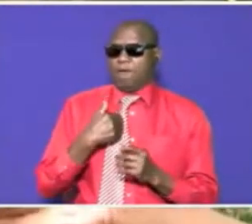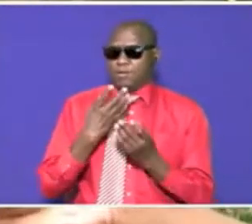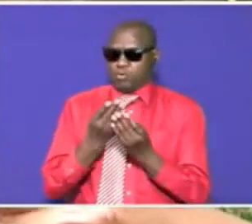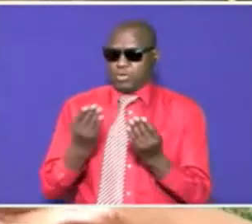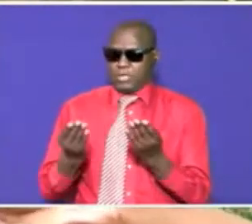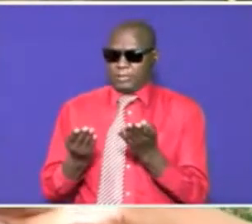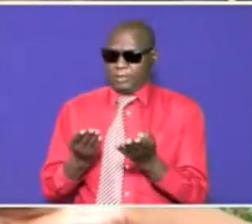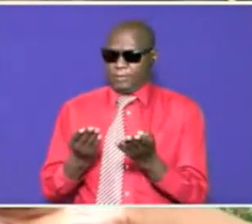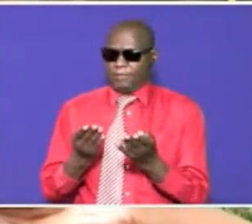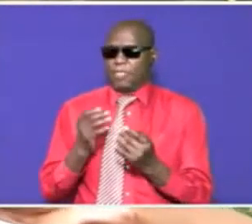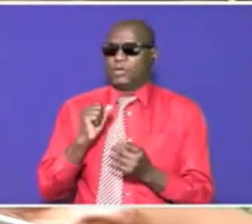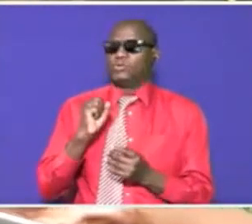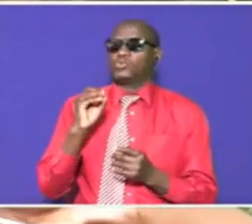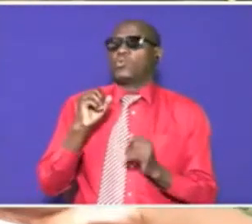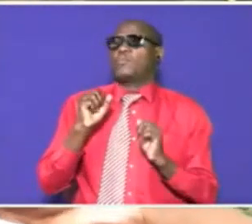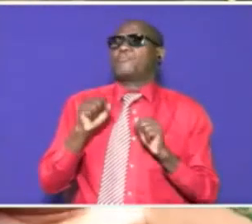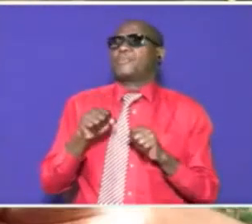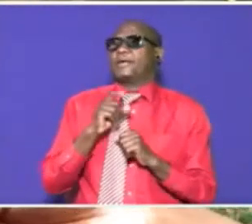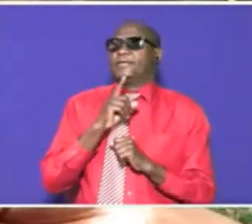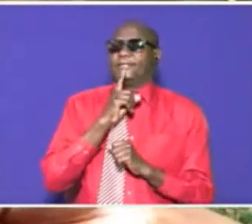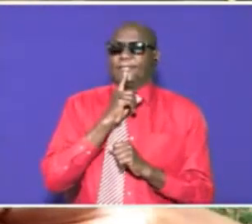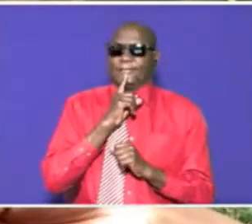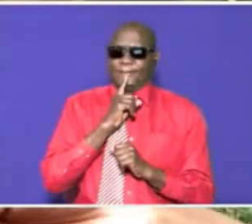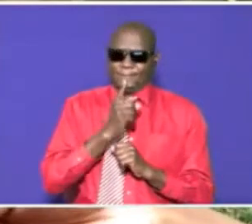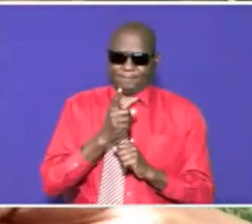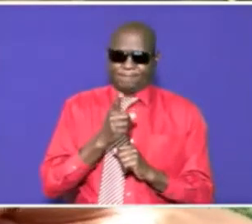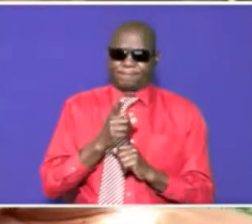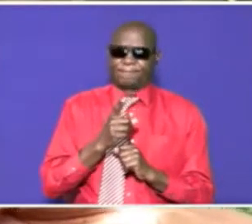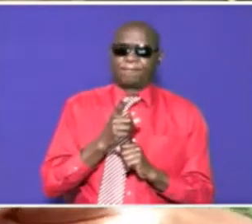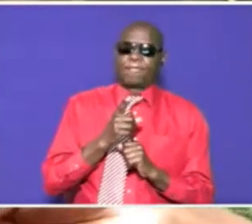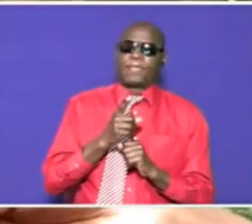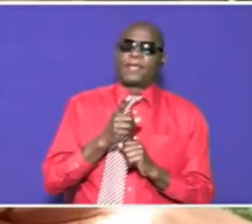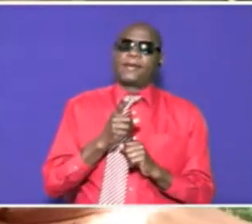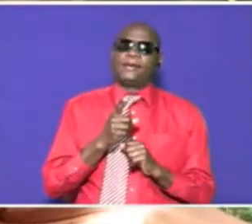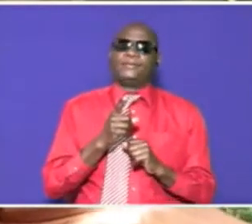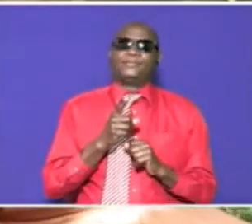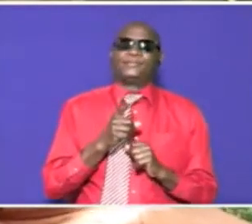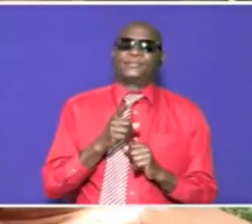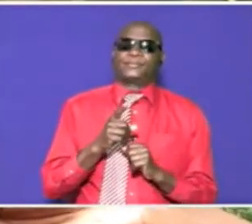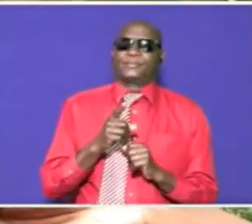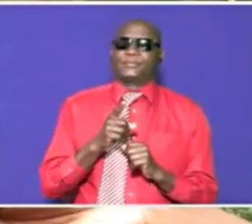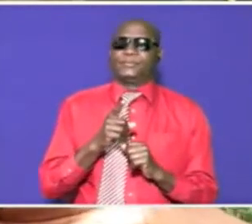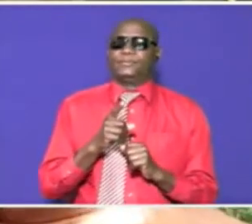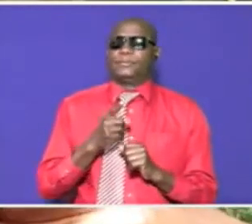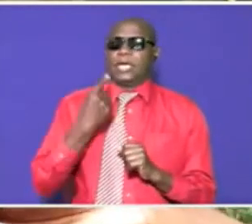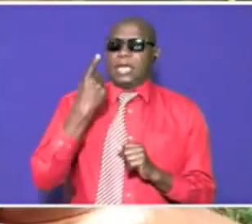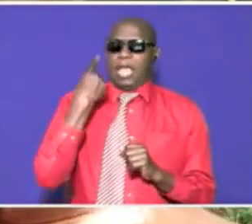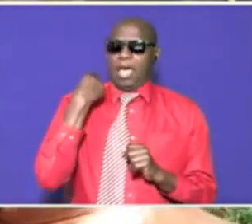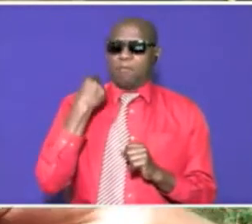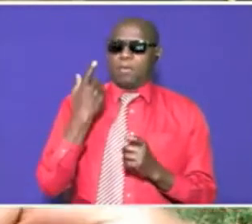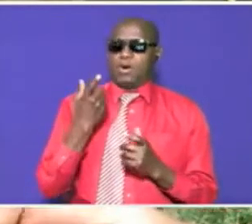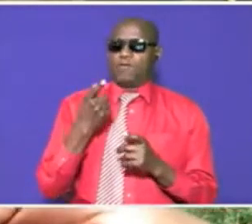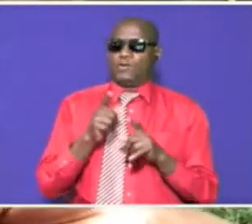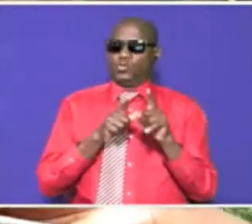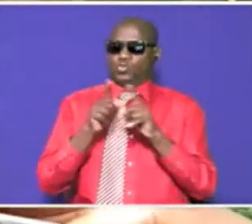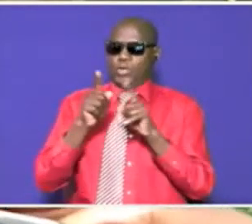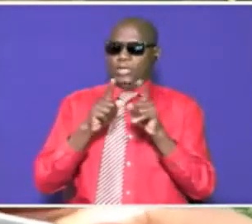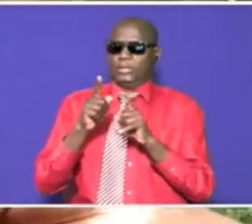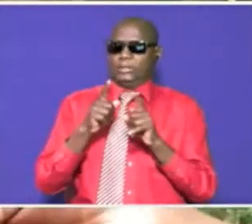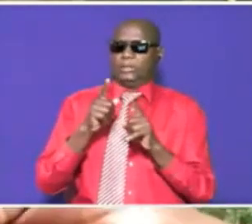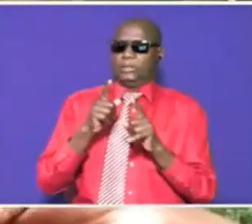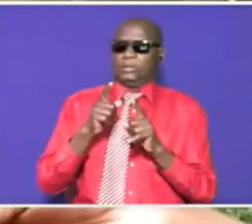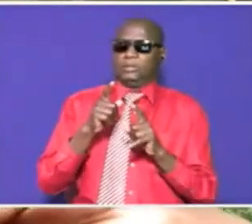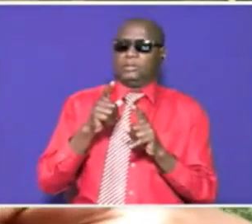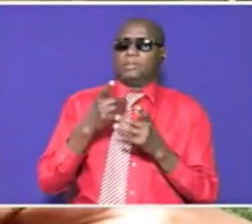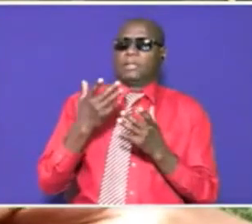product. Kwa hivyo tunaweza sema, tukiangalia nambari watalii ambao walifanya kuja